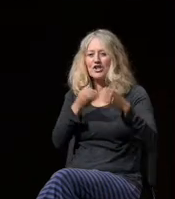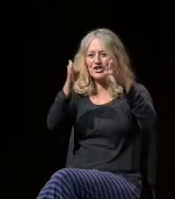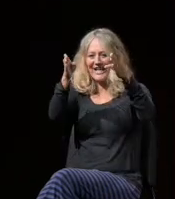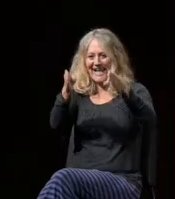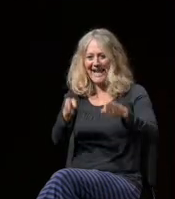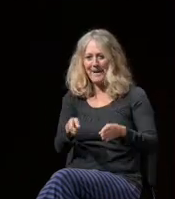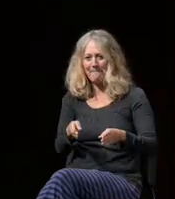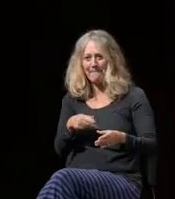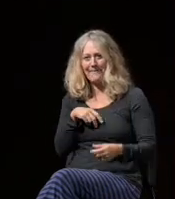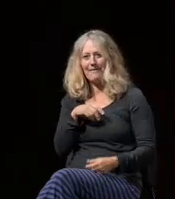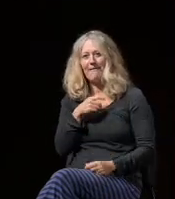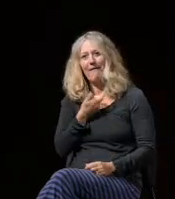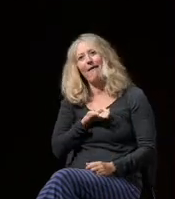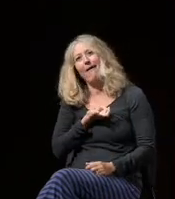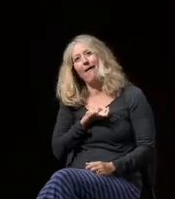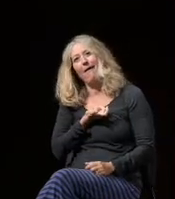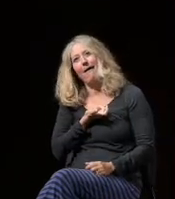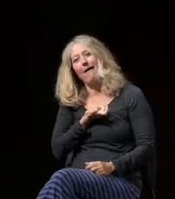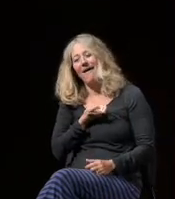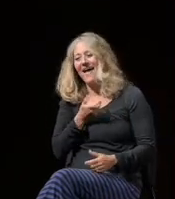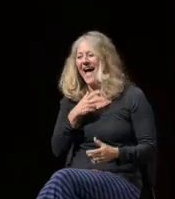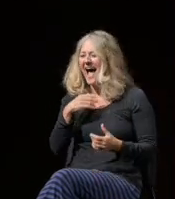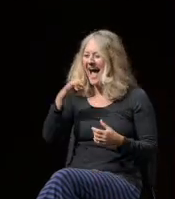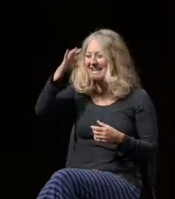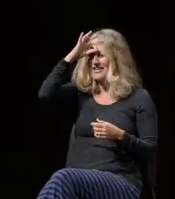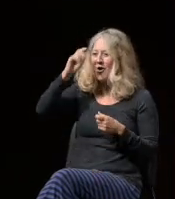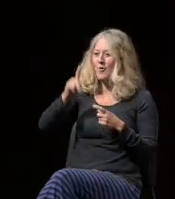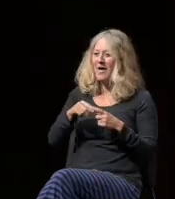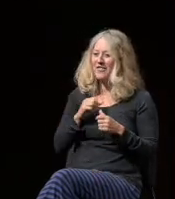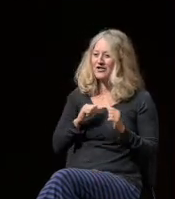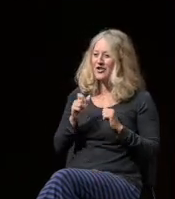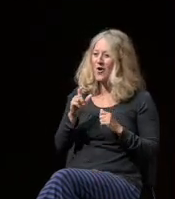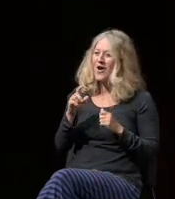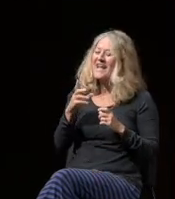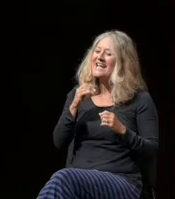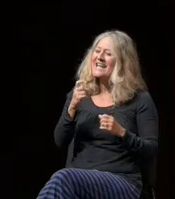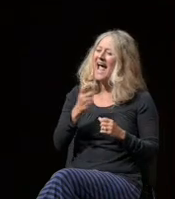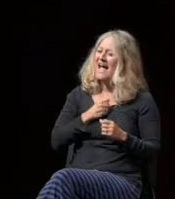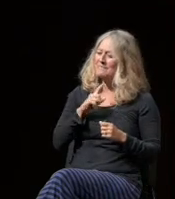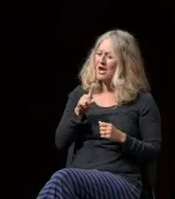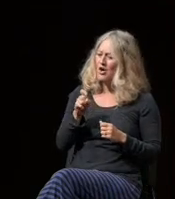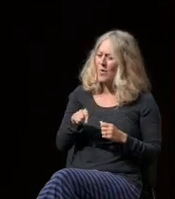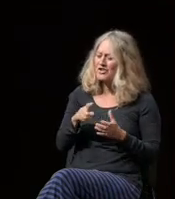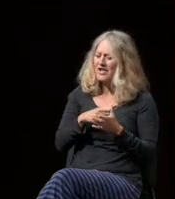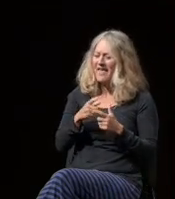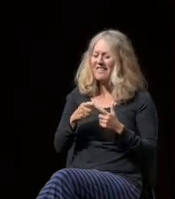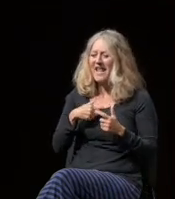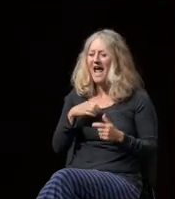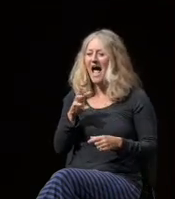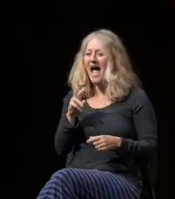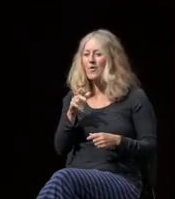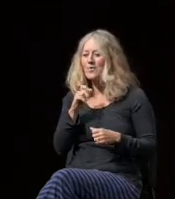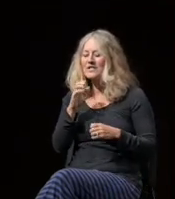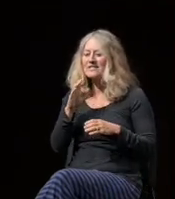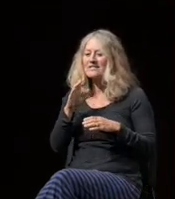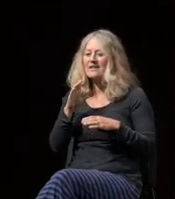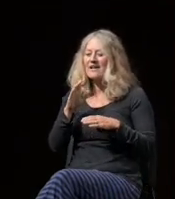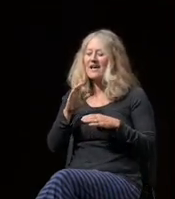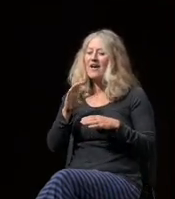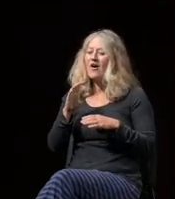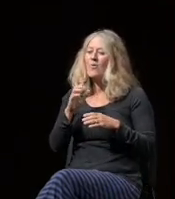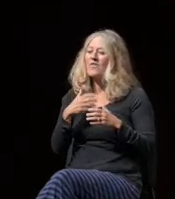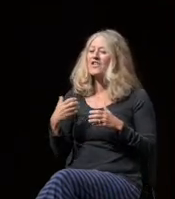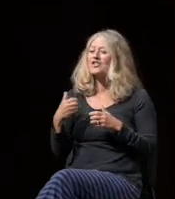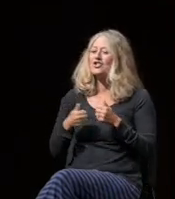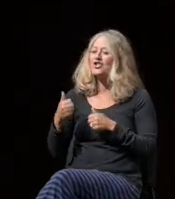right? I have no idea what the show was about. At some point, they asked me a question, and I was on with the chancellor of the system,